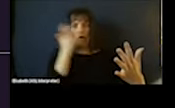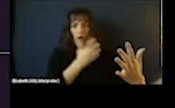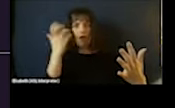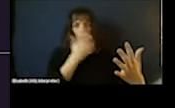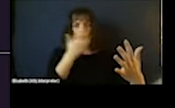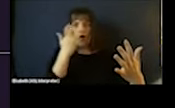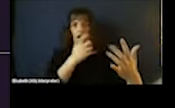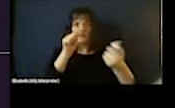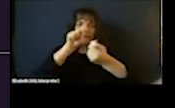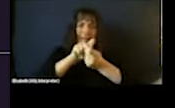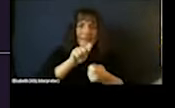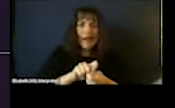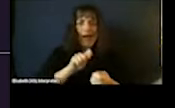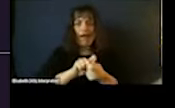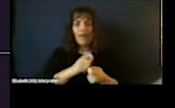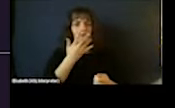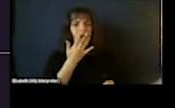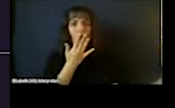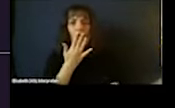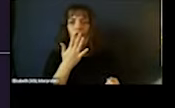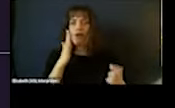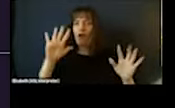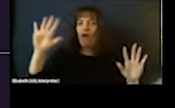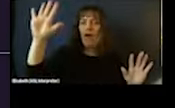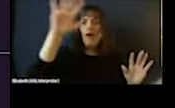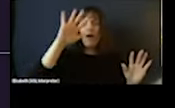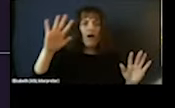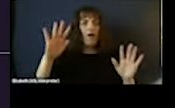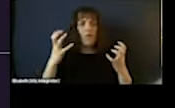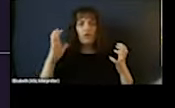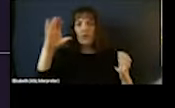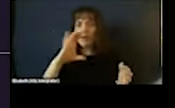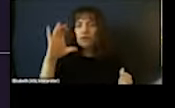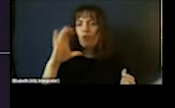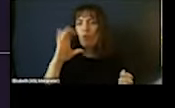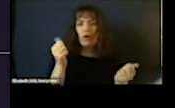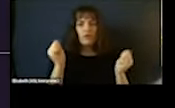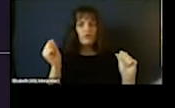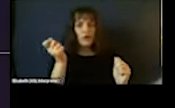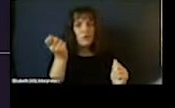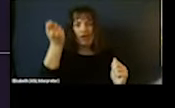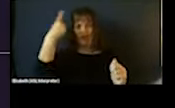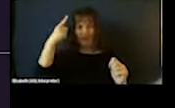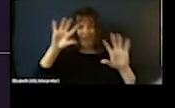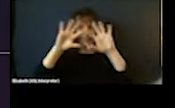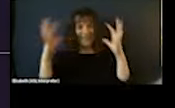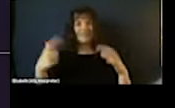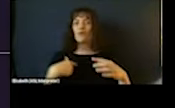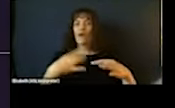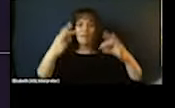to explore and to wonder about and to try and understand. And so from that age, I really did decide that, yeah, astronomy was what I wanted to